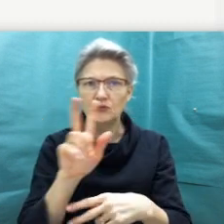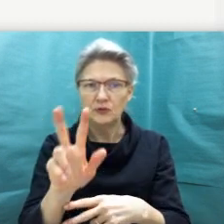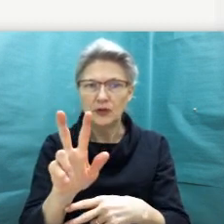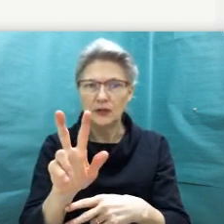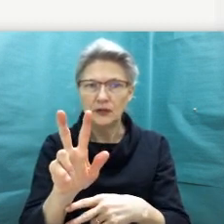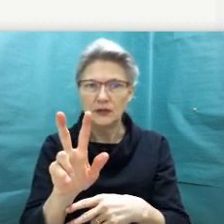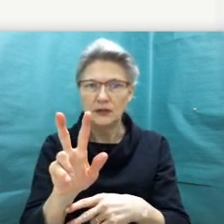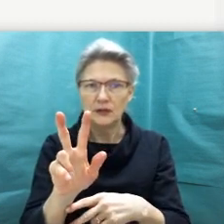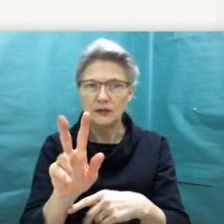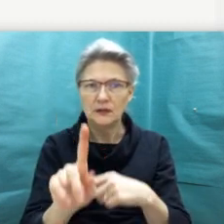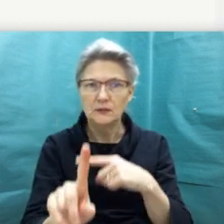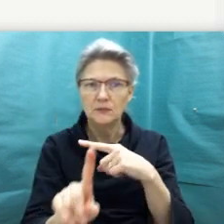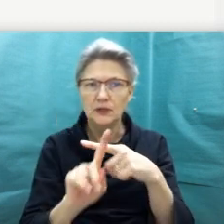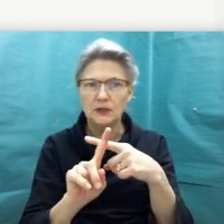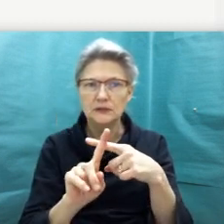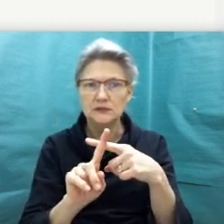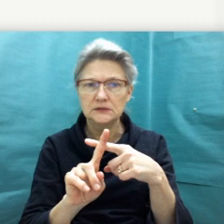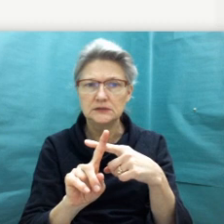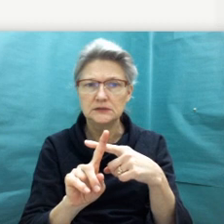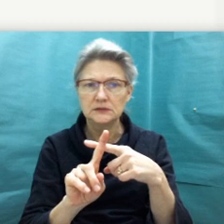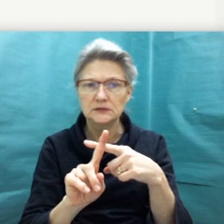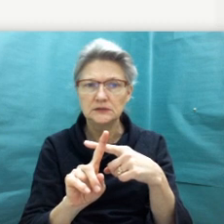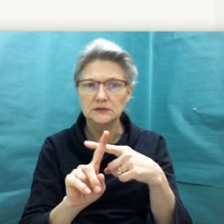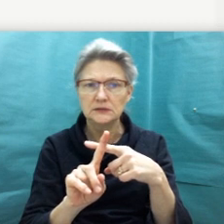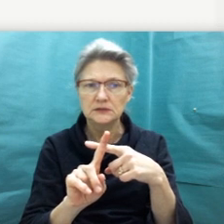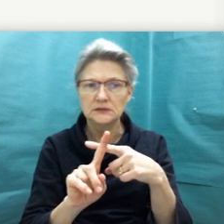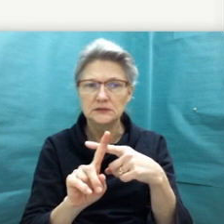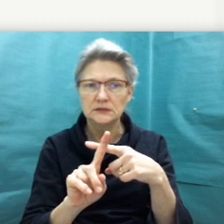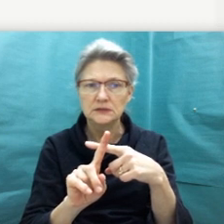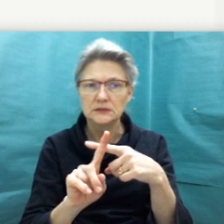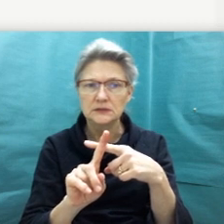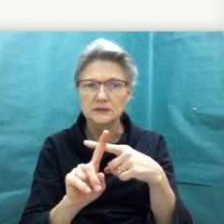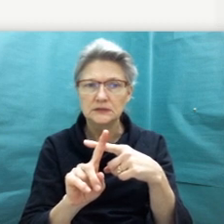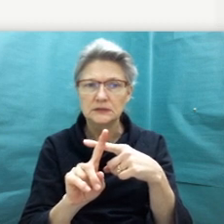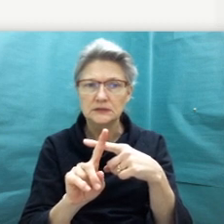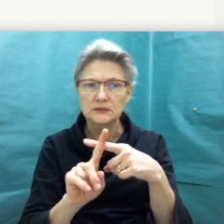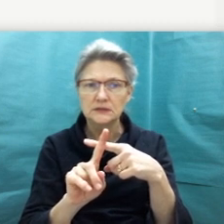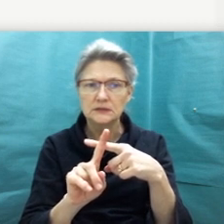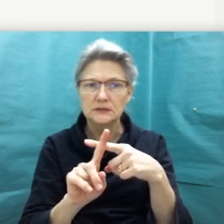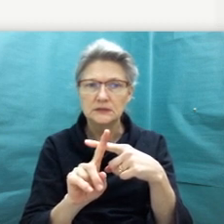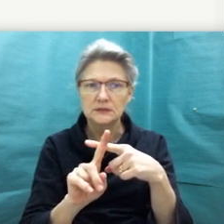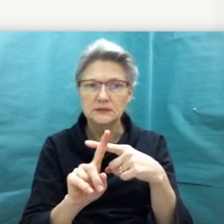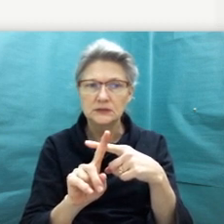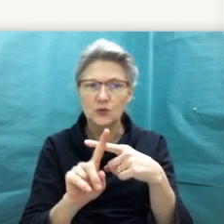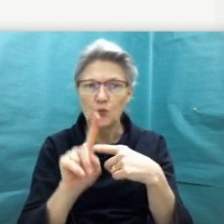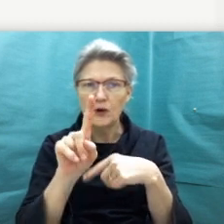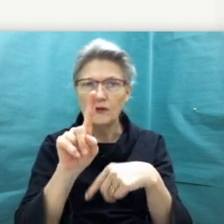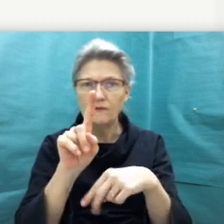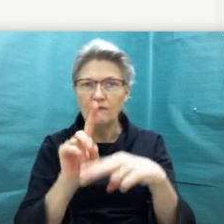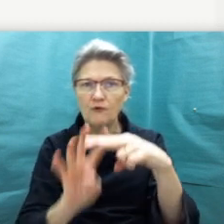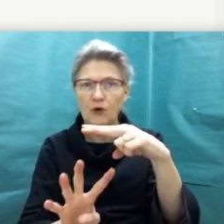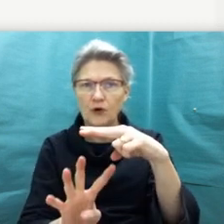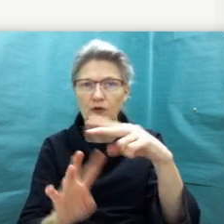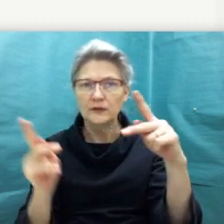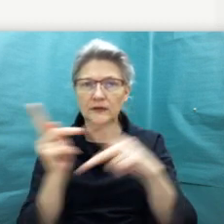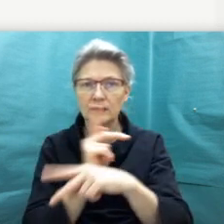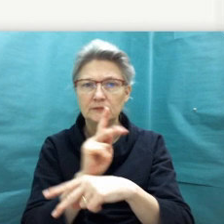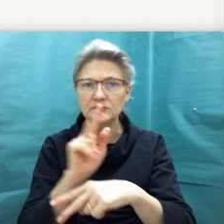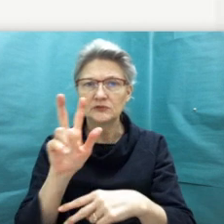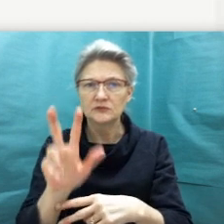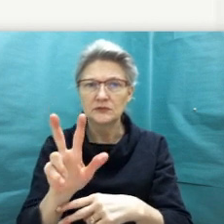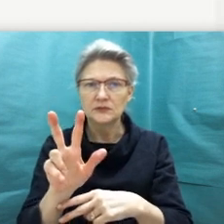times 3. And I'm going to also multiply 1/4 times